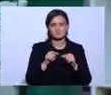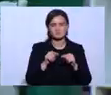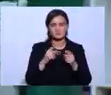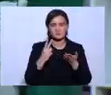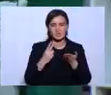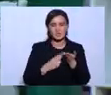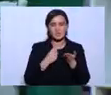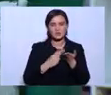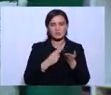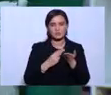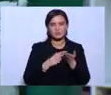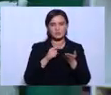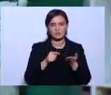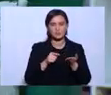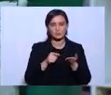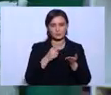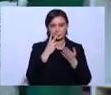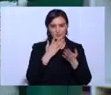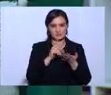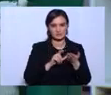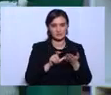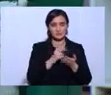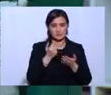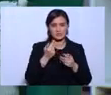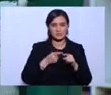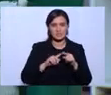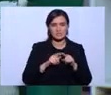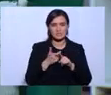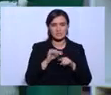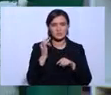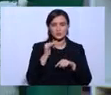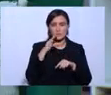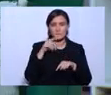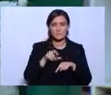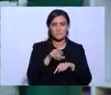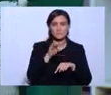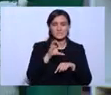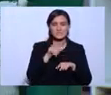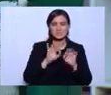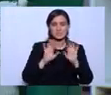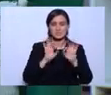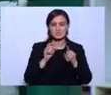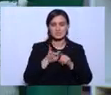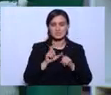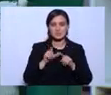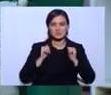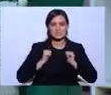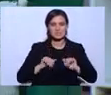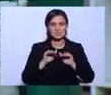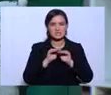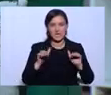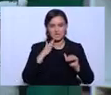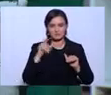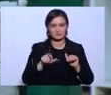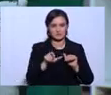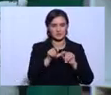quite often, the Mississippi River is described as this very calm and peaceful river, a river that is almost dreamlike. But I suppose this